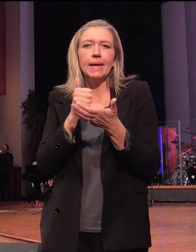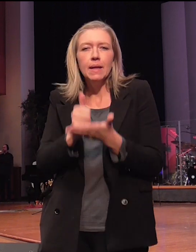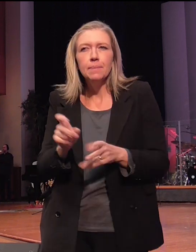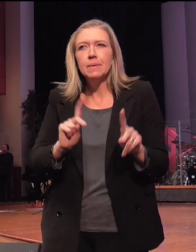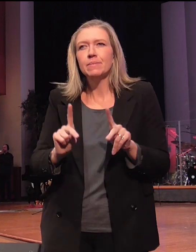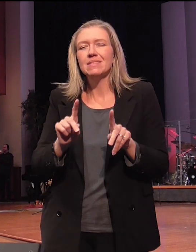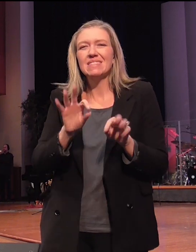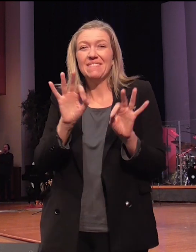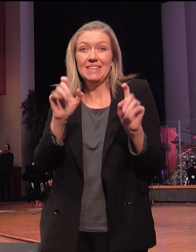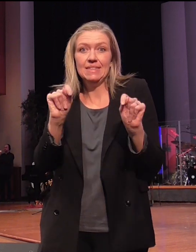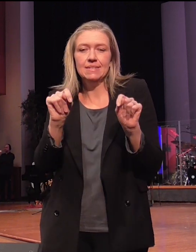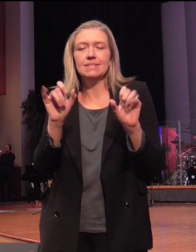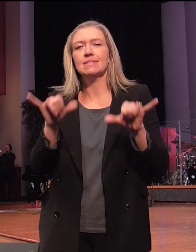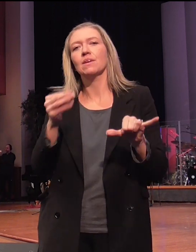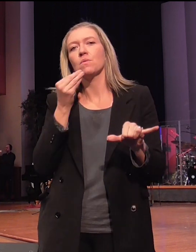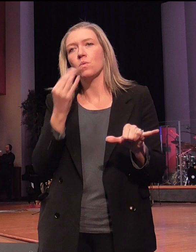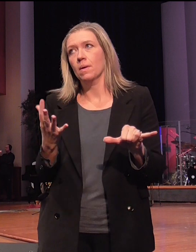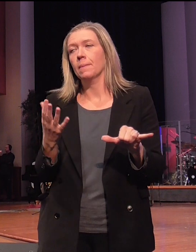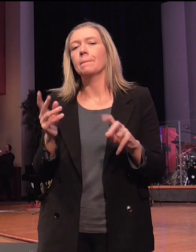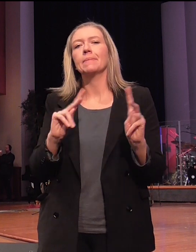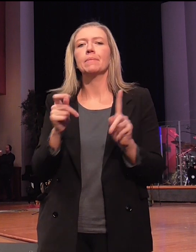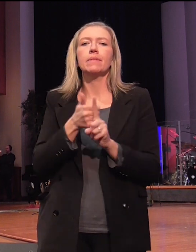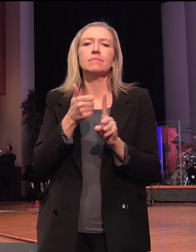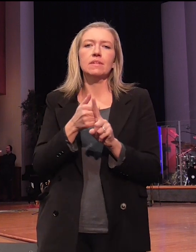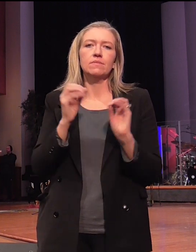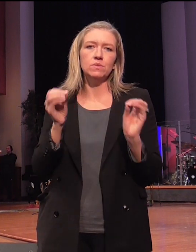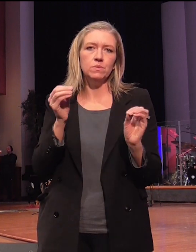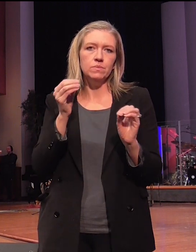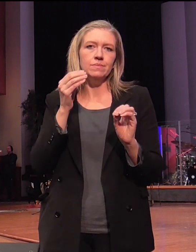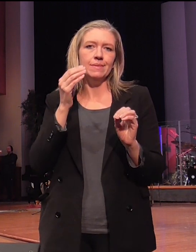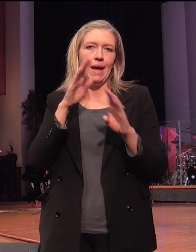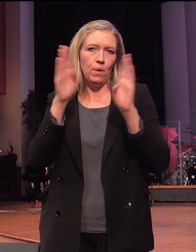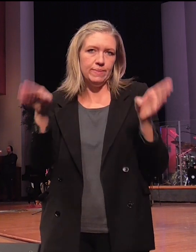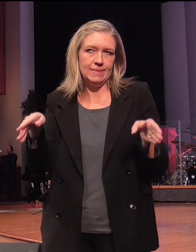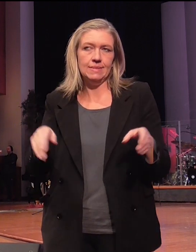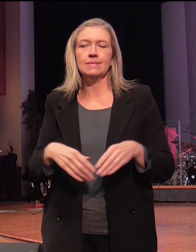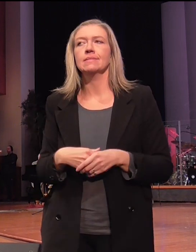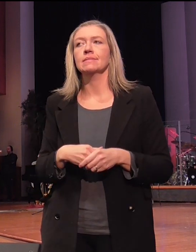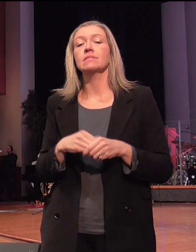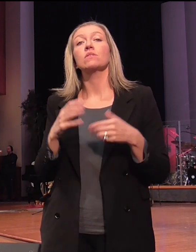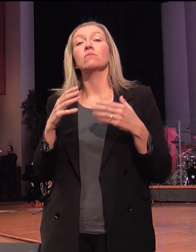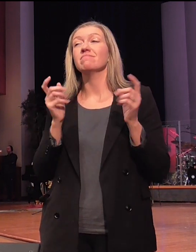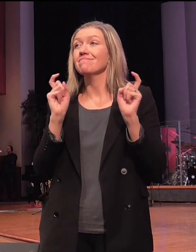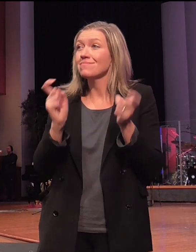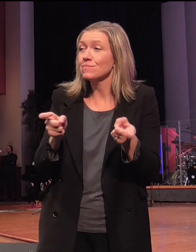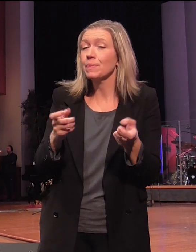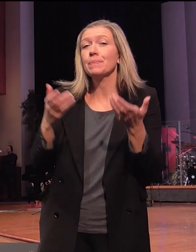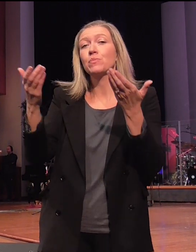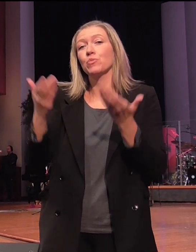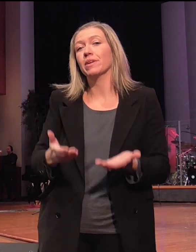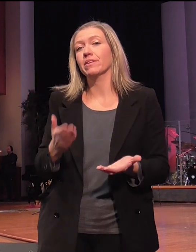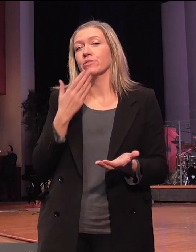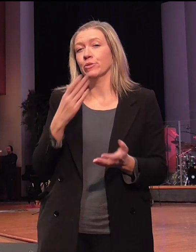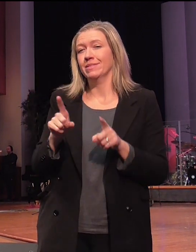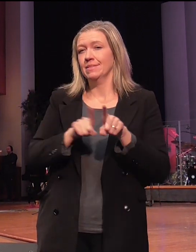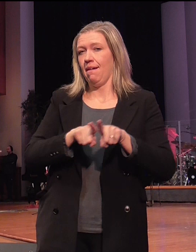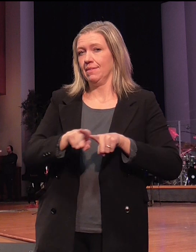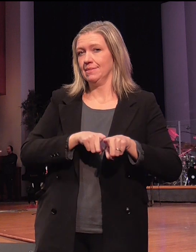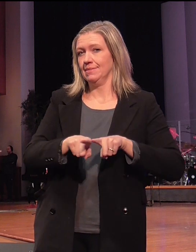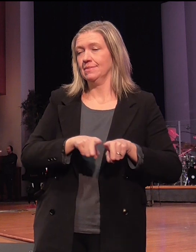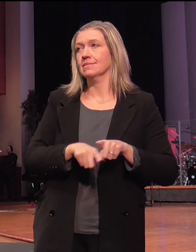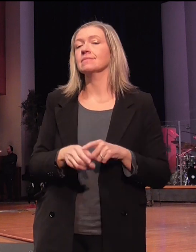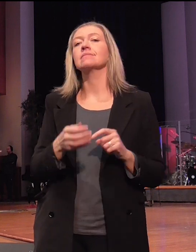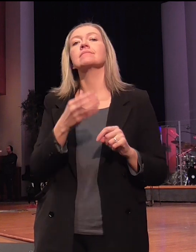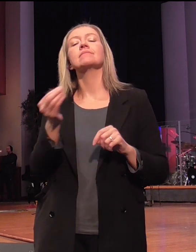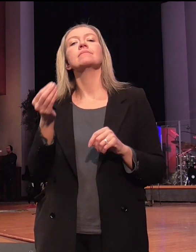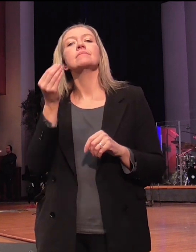and warm who are unhoused. And so please feel free to donate and bring us some good socks. And we want you to know that